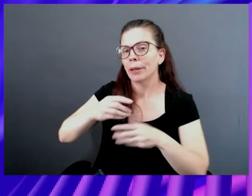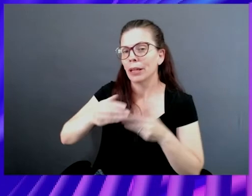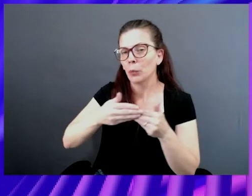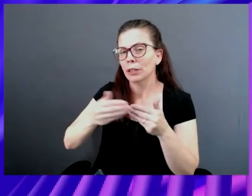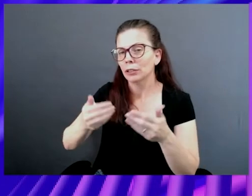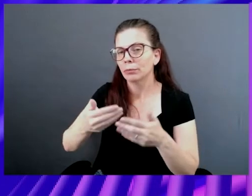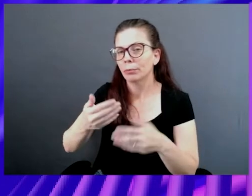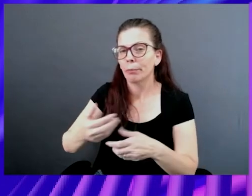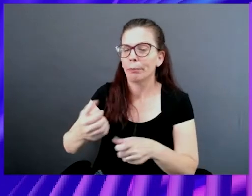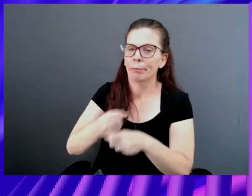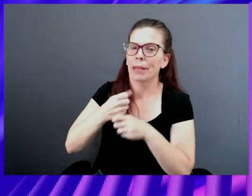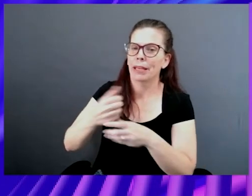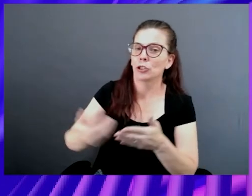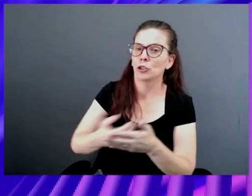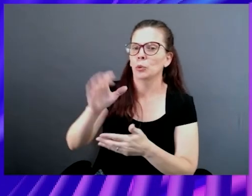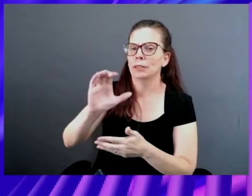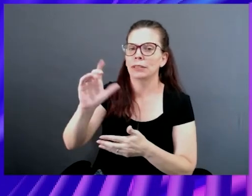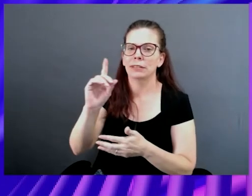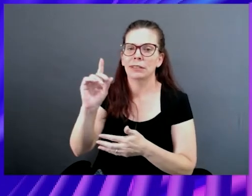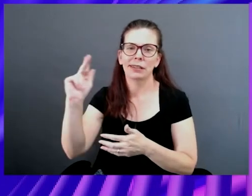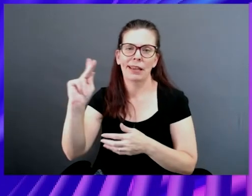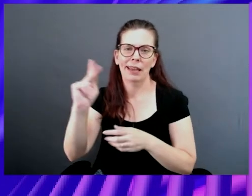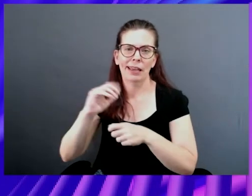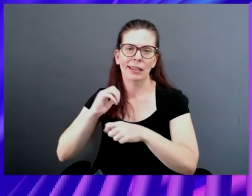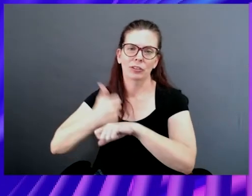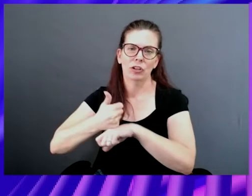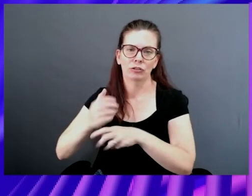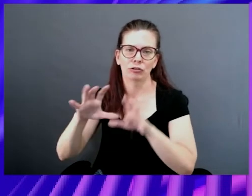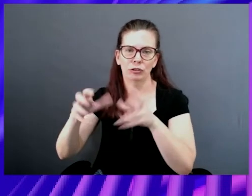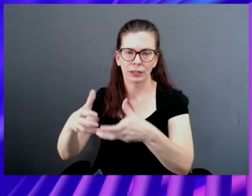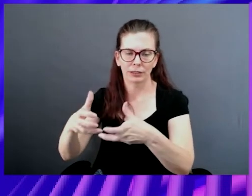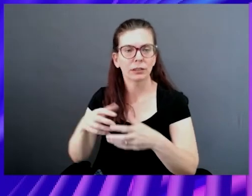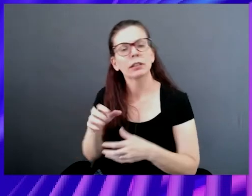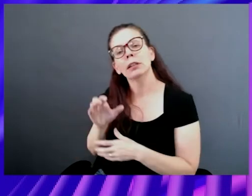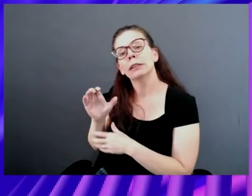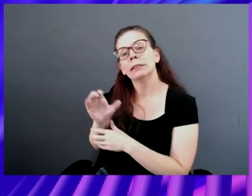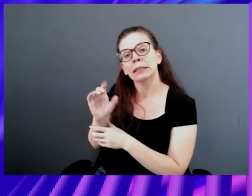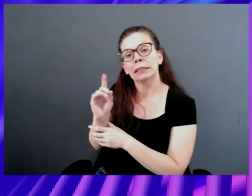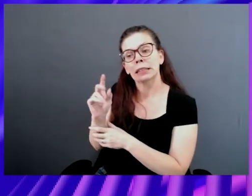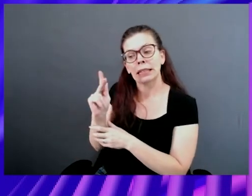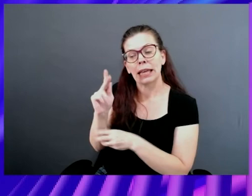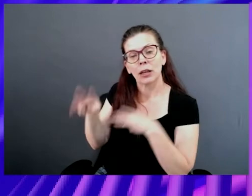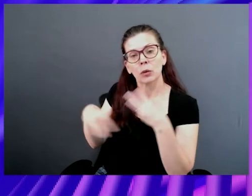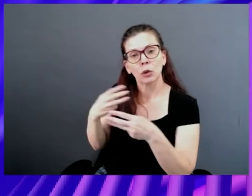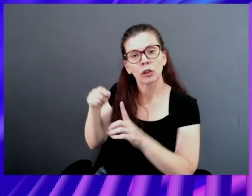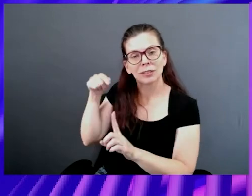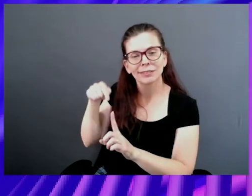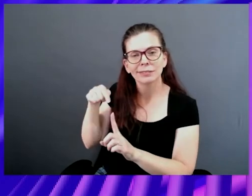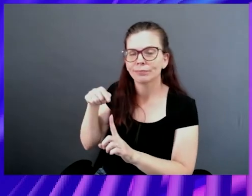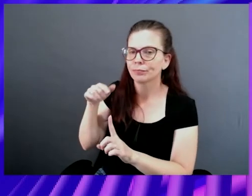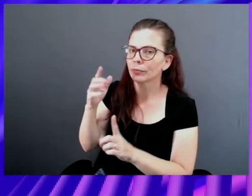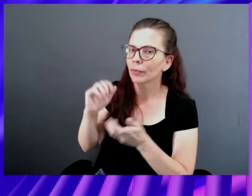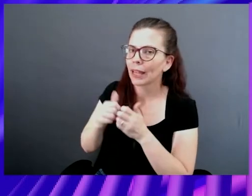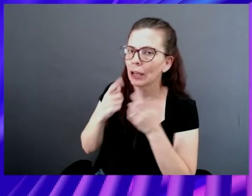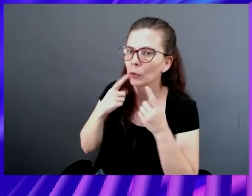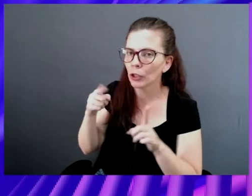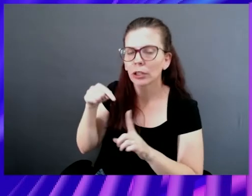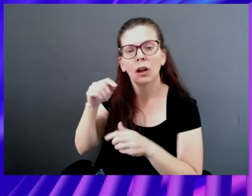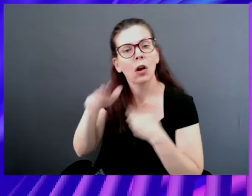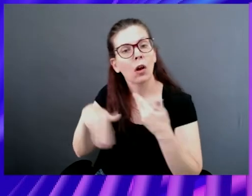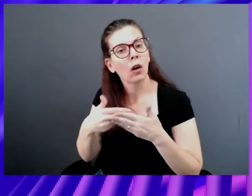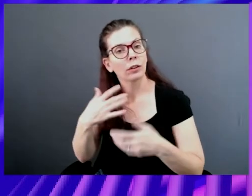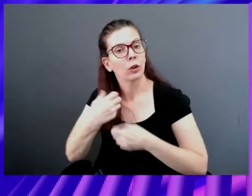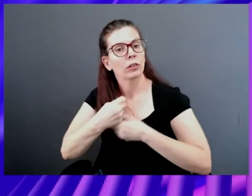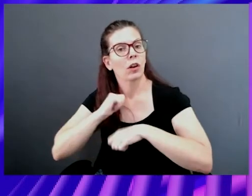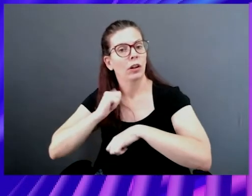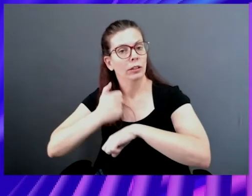CDK construct. So, when in CDK world, it works as in every construct you do,